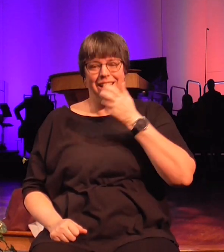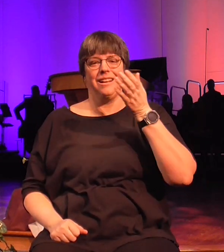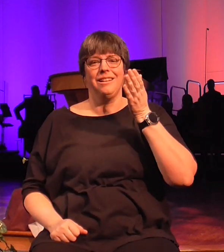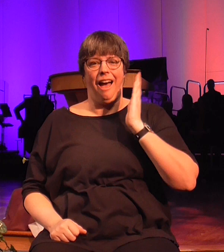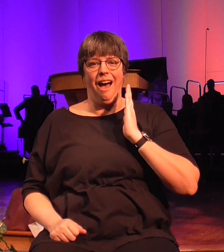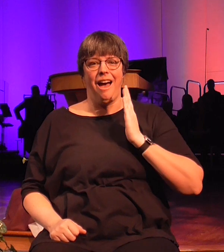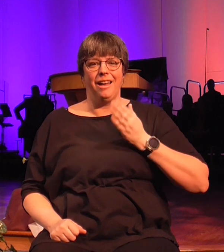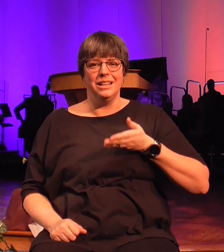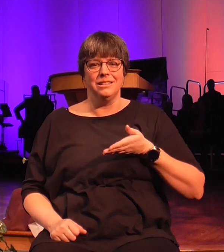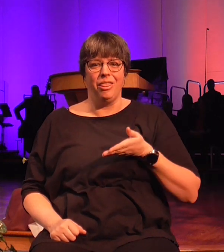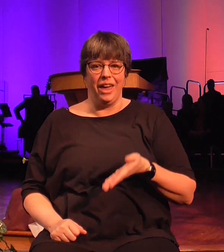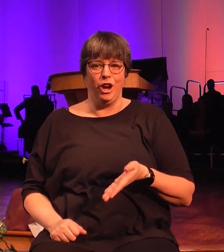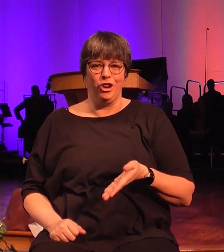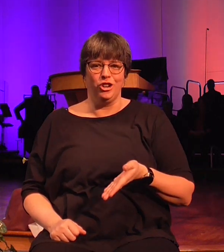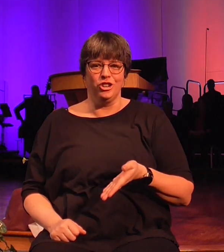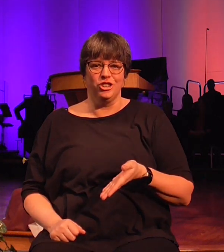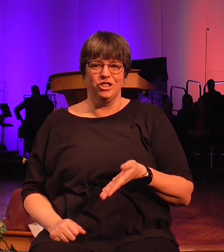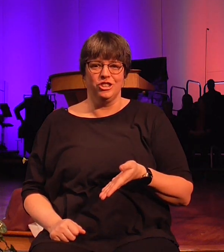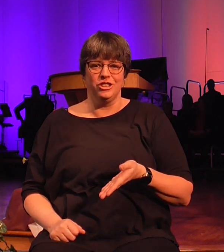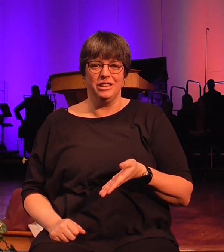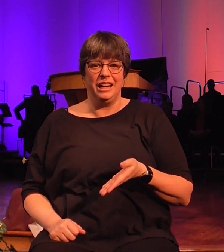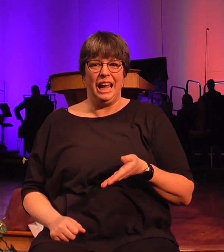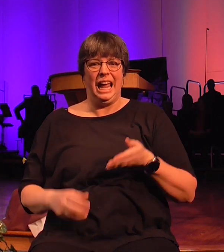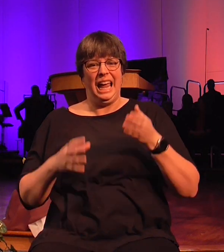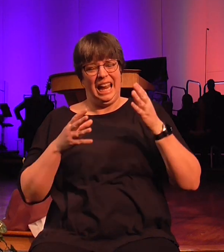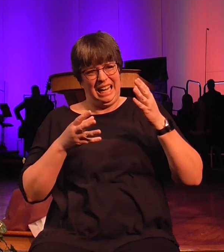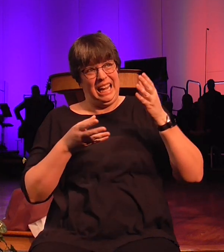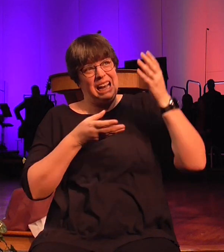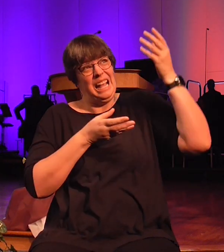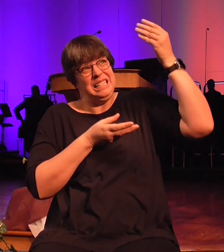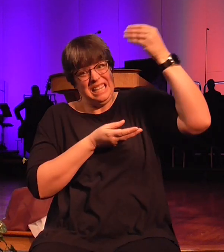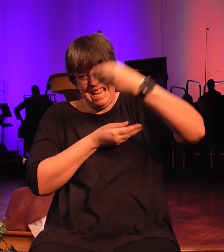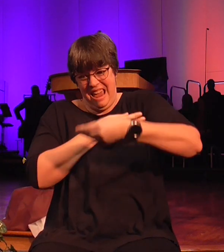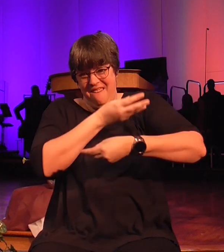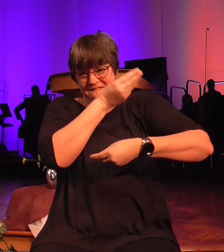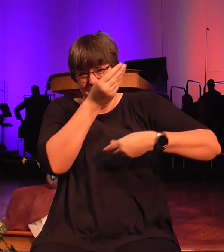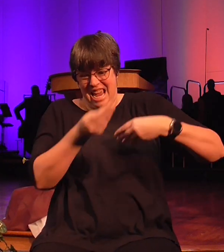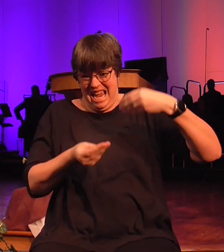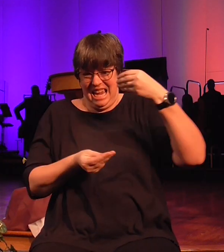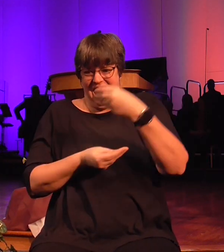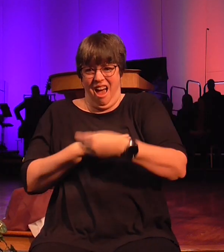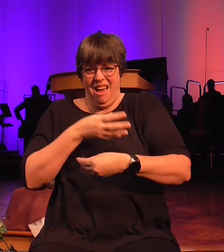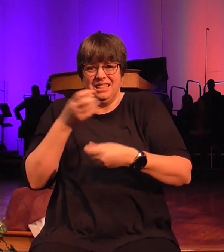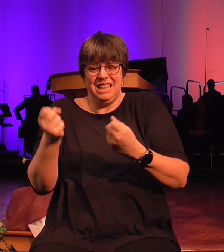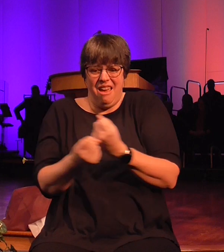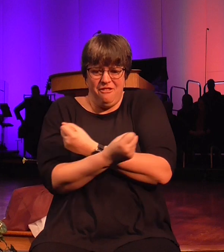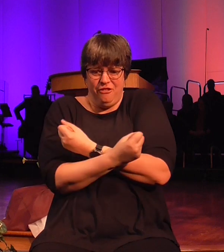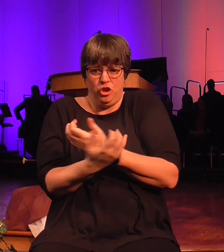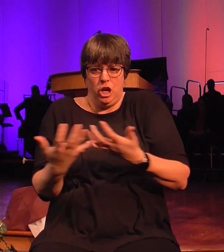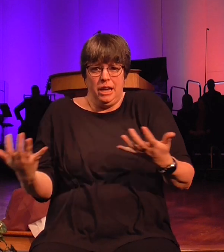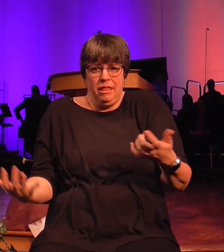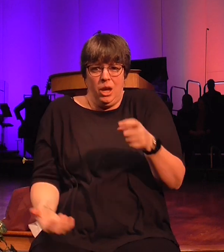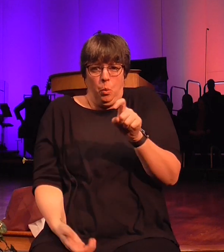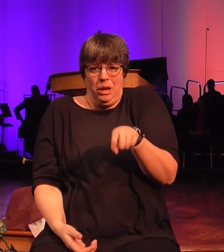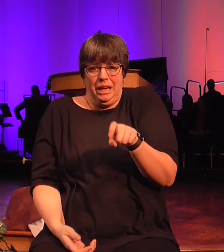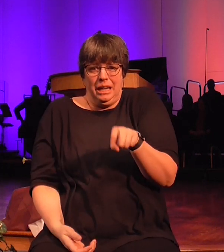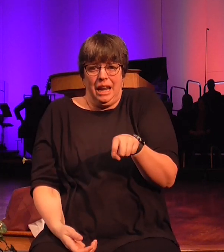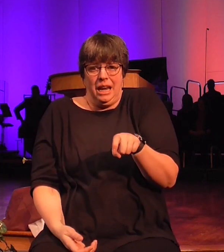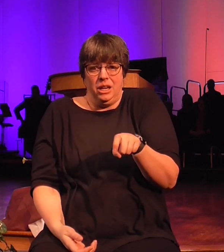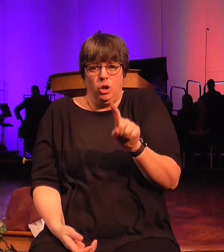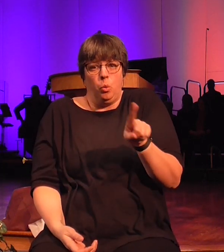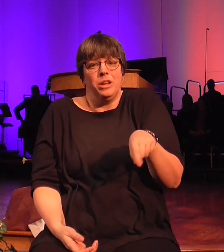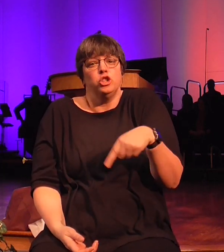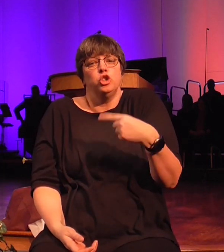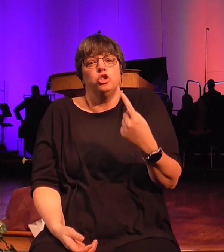God is there. God is giving everything we need if we just know how